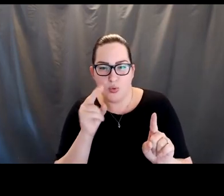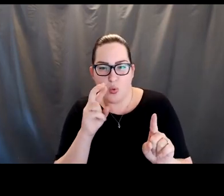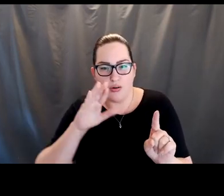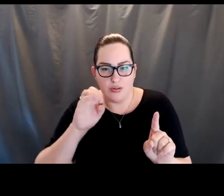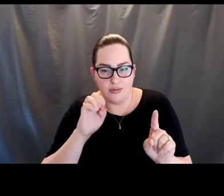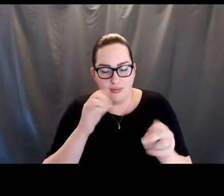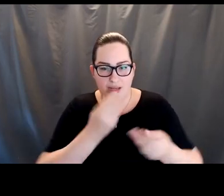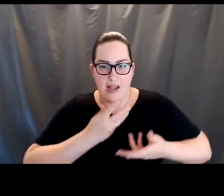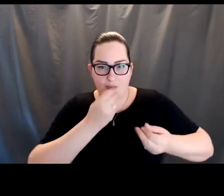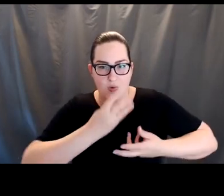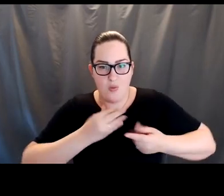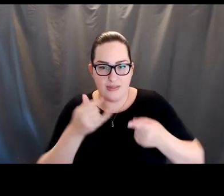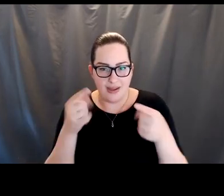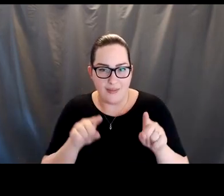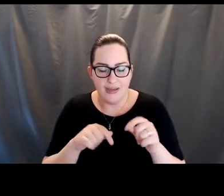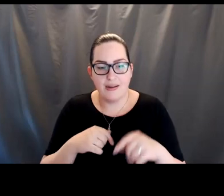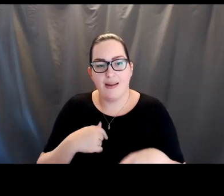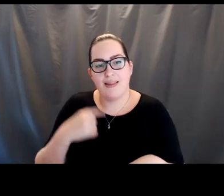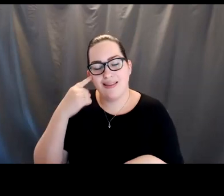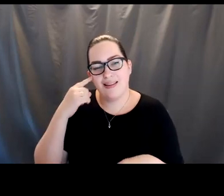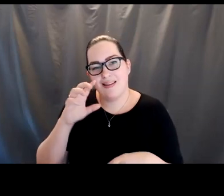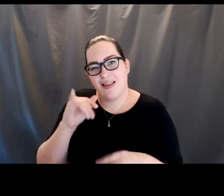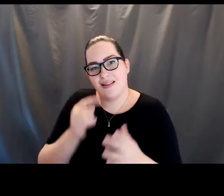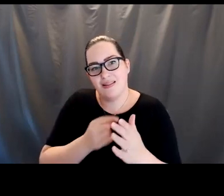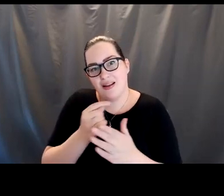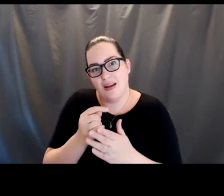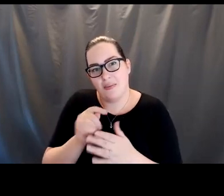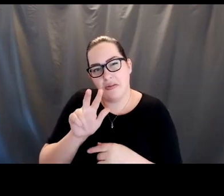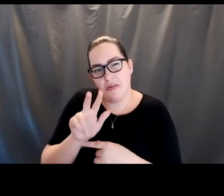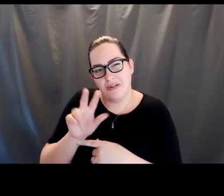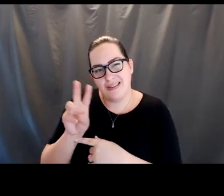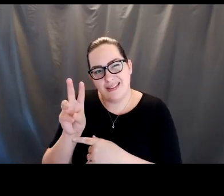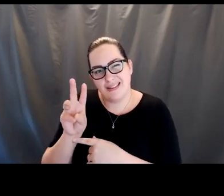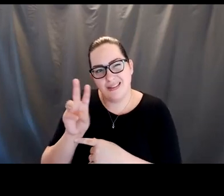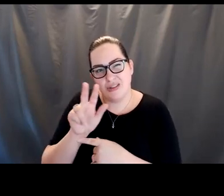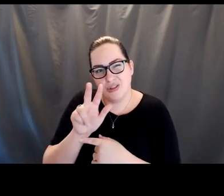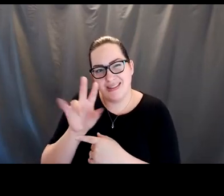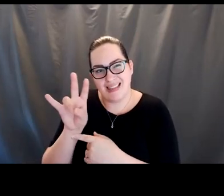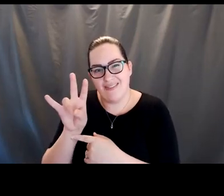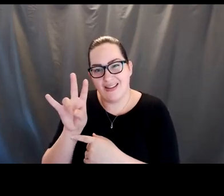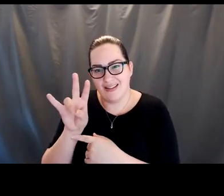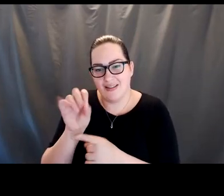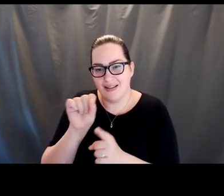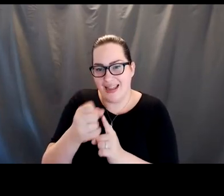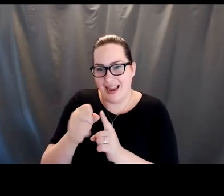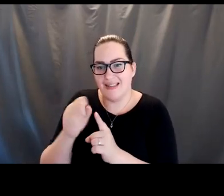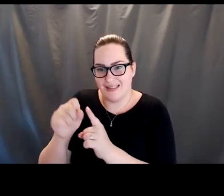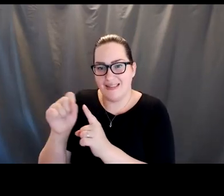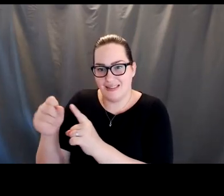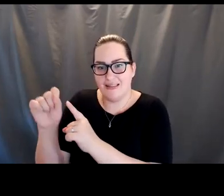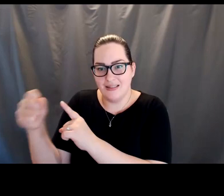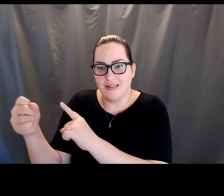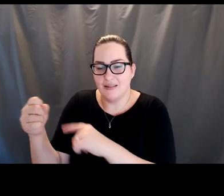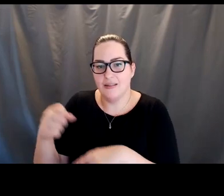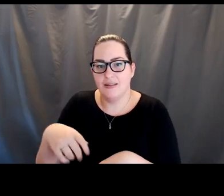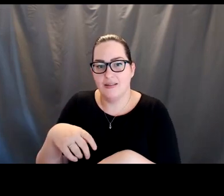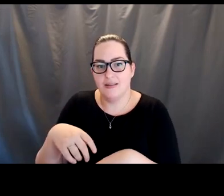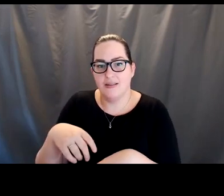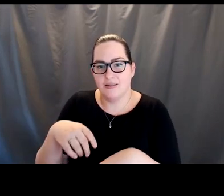been 36 or 7 cases. And when I got home, they